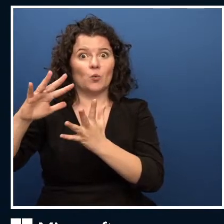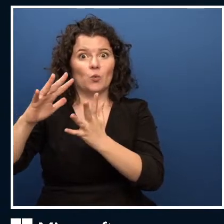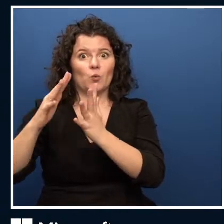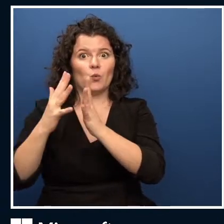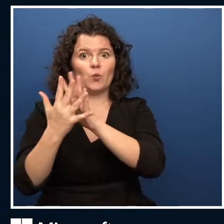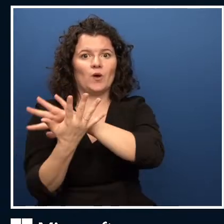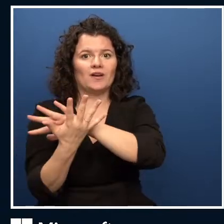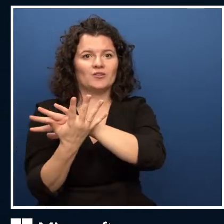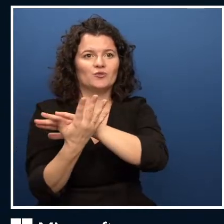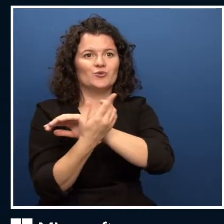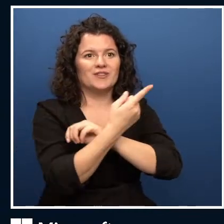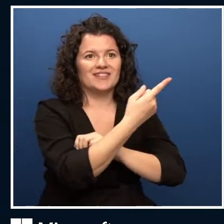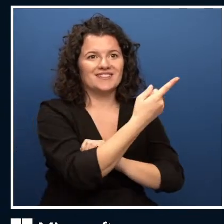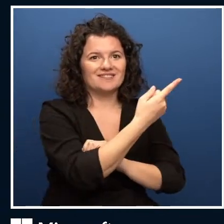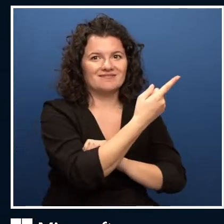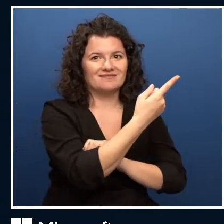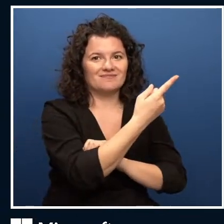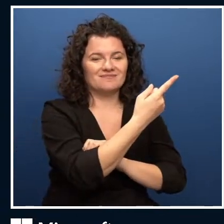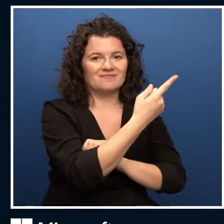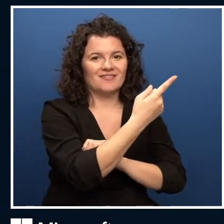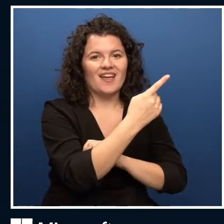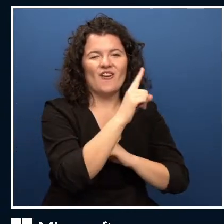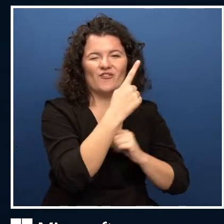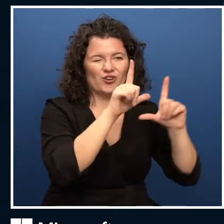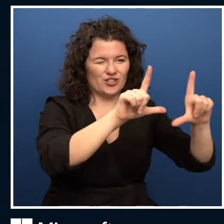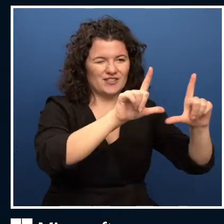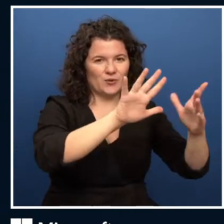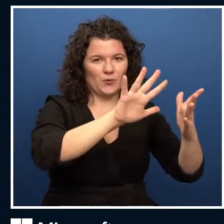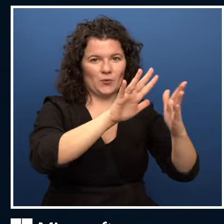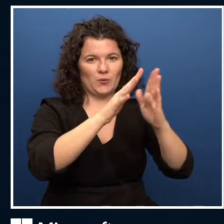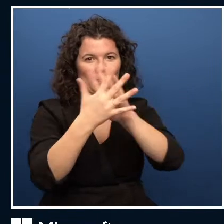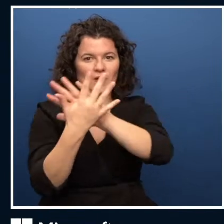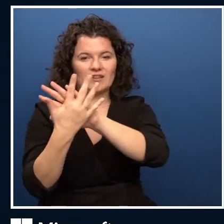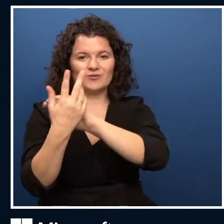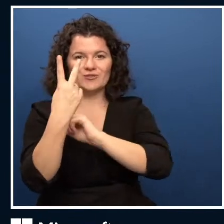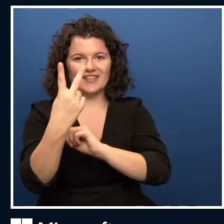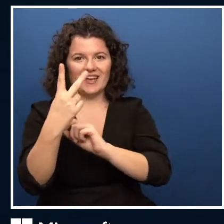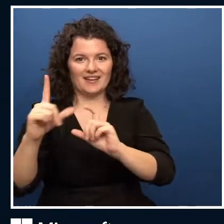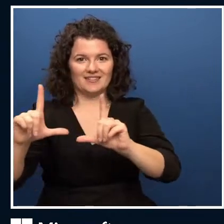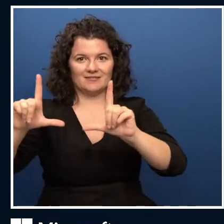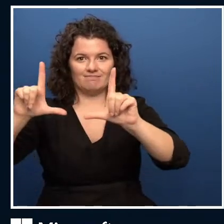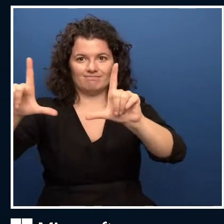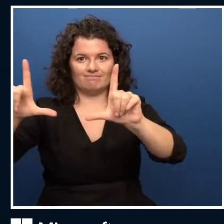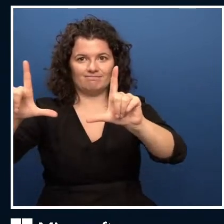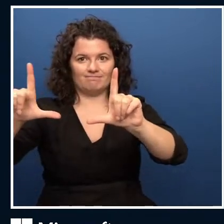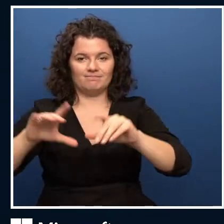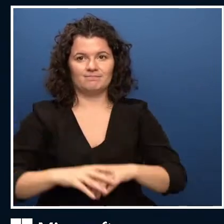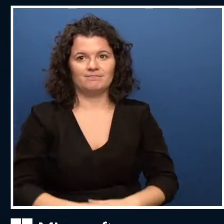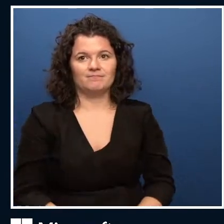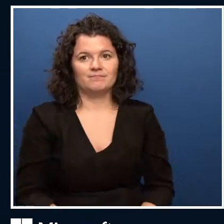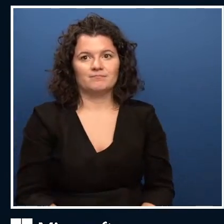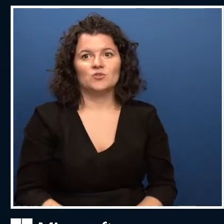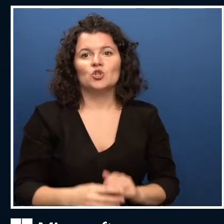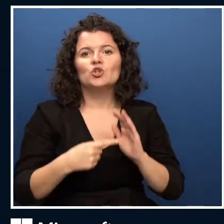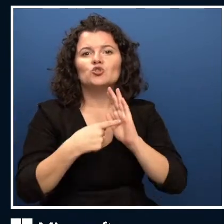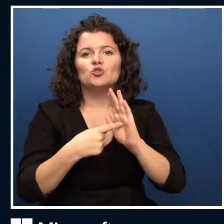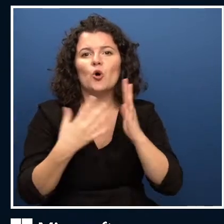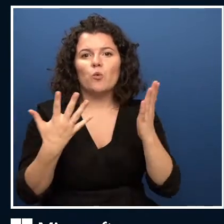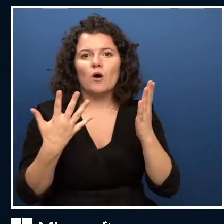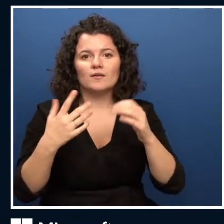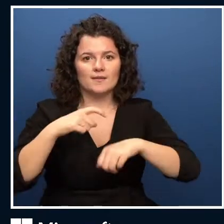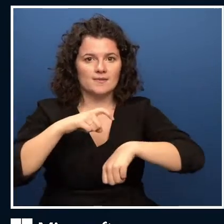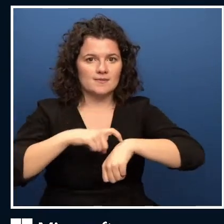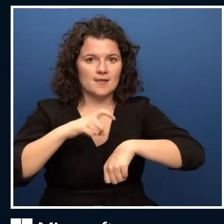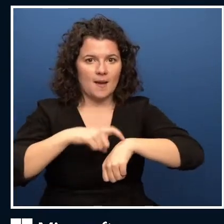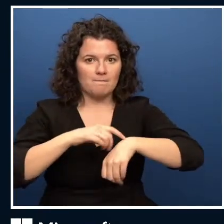And this is consisting of no information for sound, for time, but this is purely